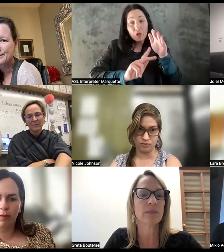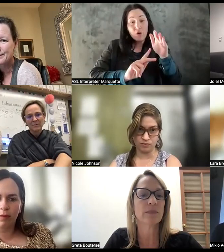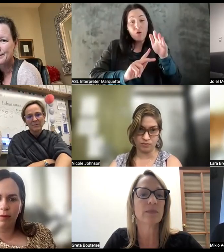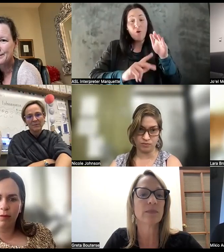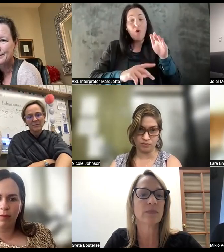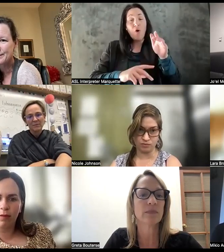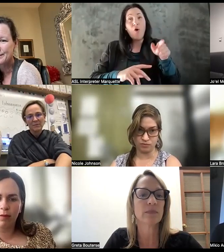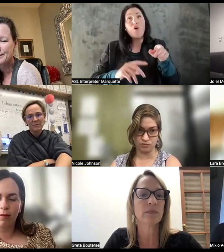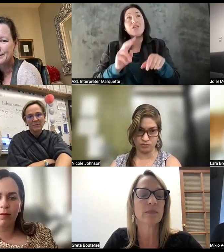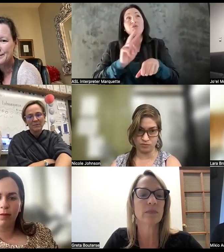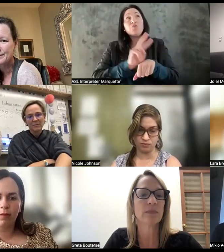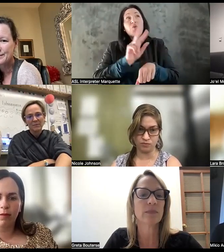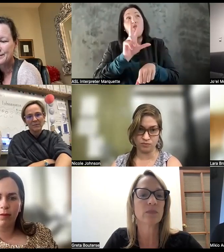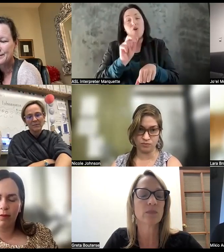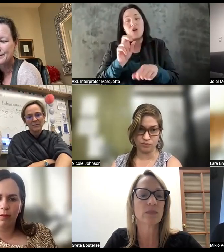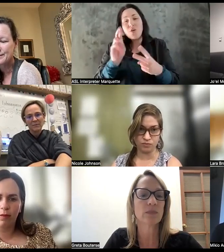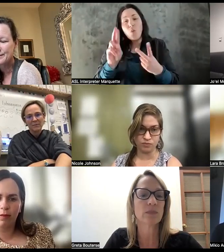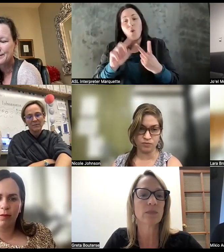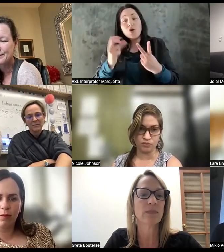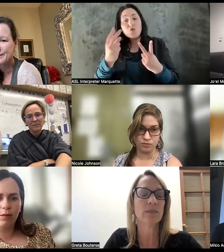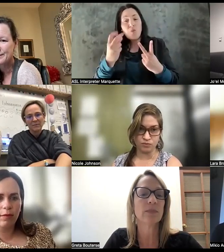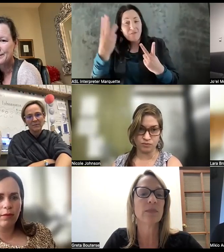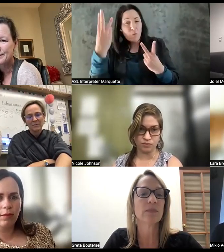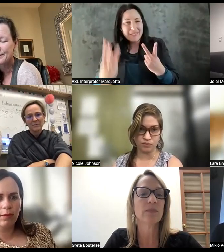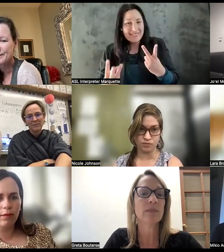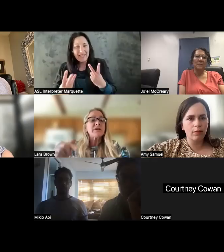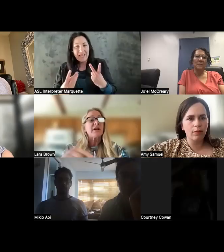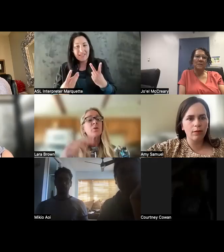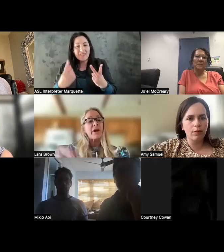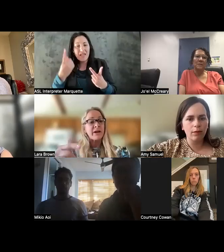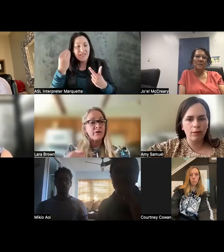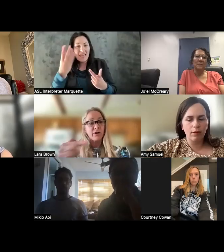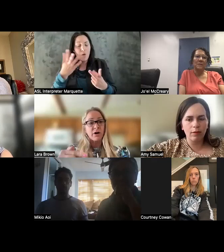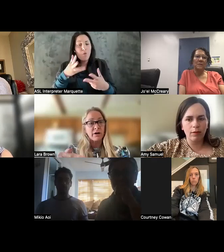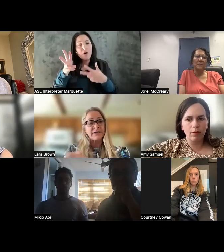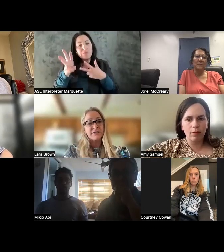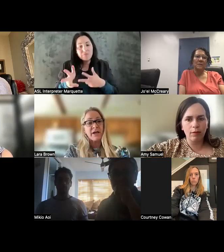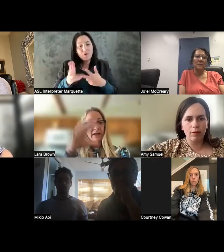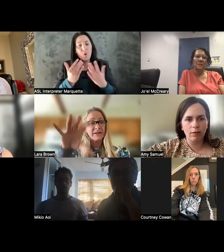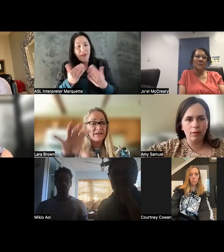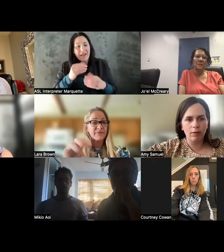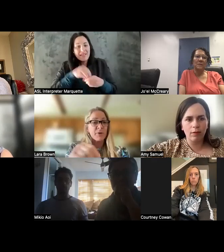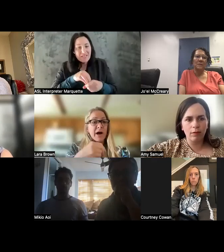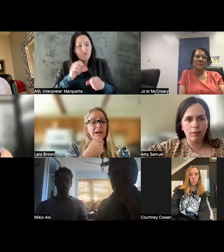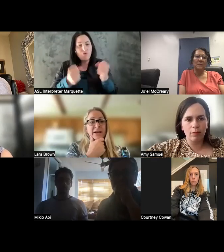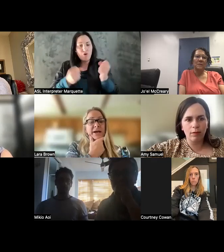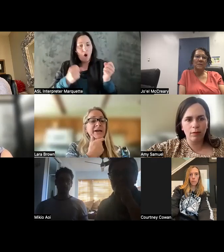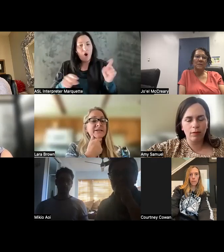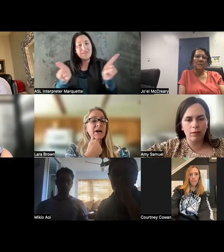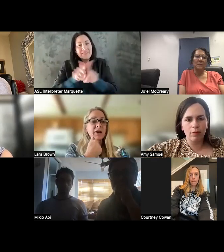either 2:30 or 12 on Wednesdays, they will let you sit and wait in your car in the same